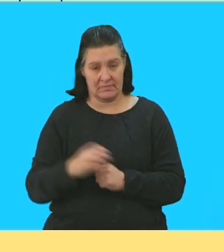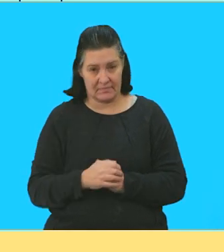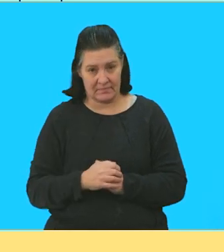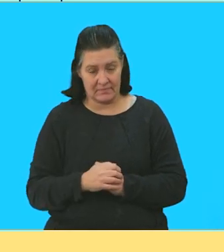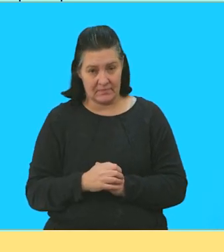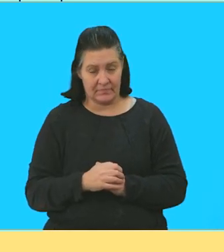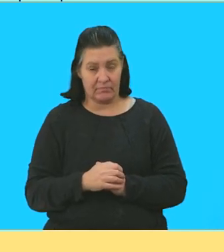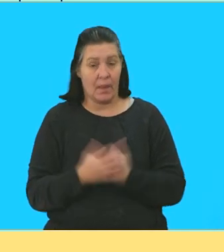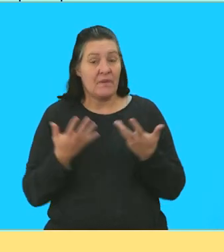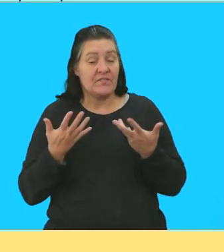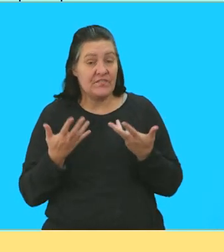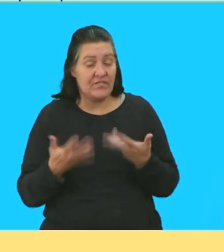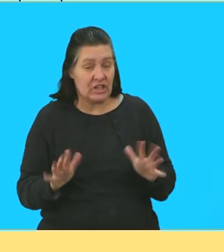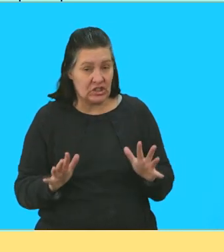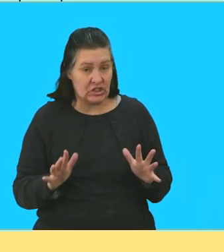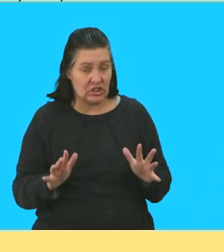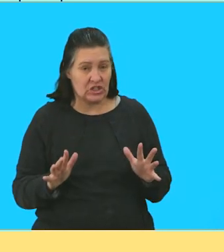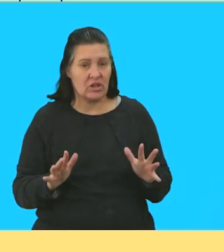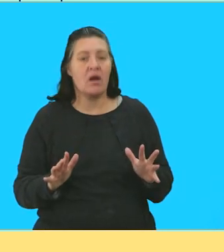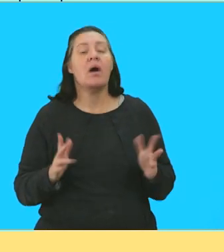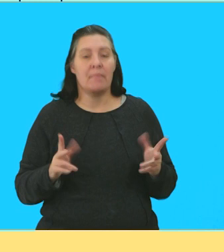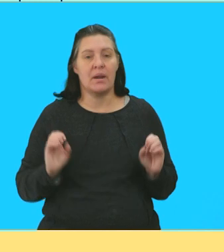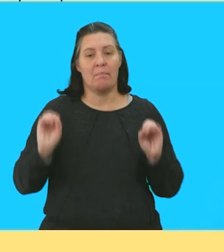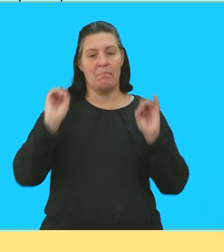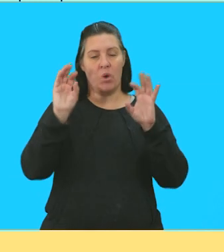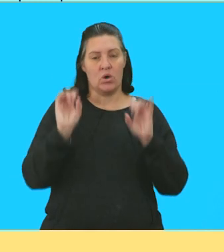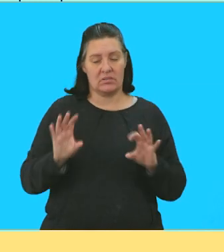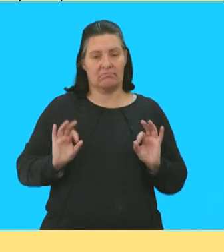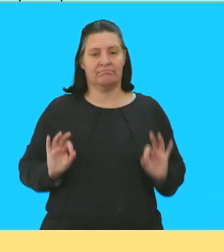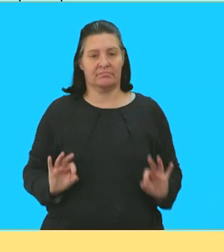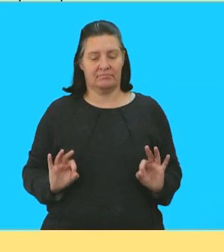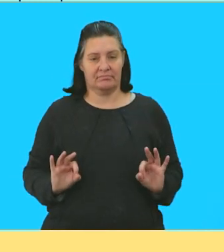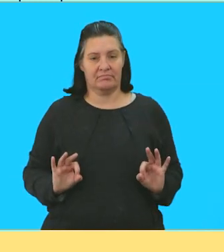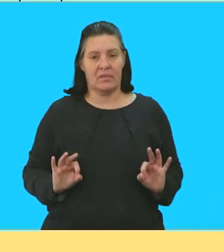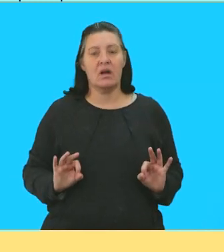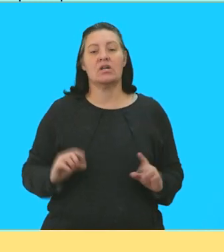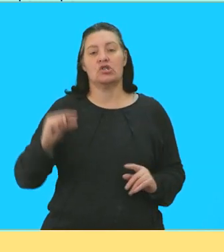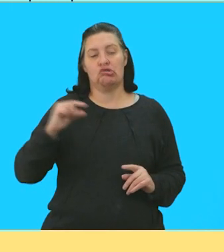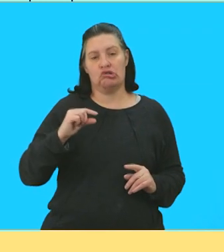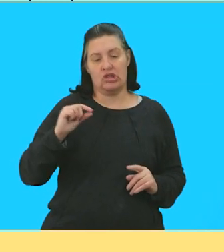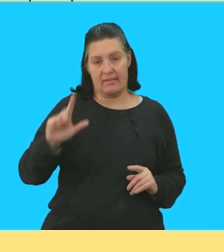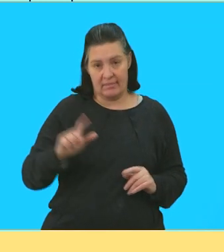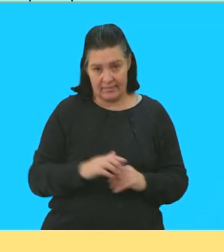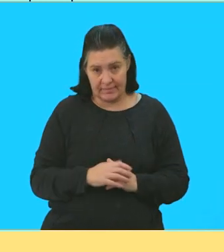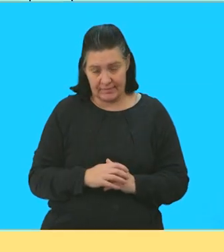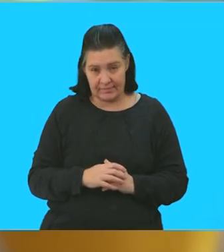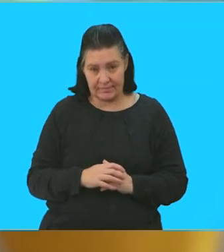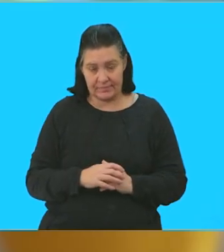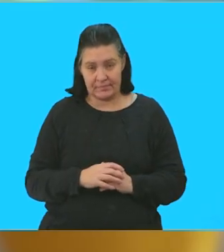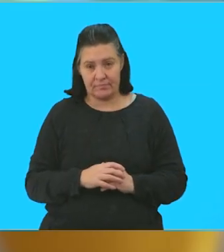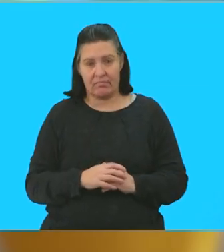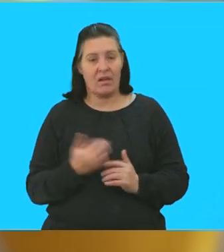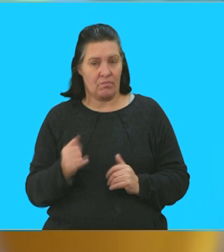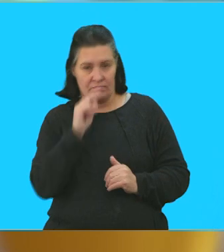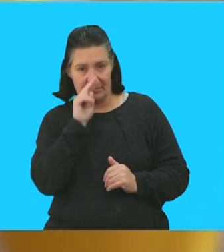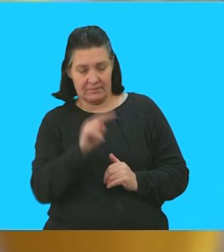2,100. When you have done that, therefore, you would have posted properly to your general ledger. And there you